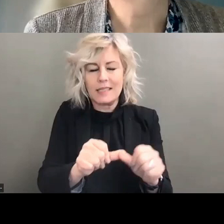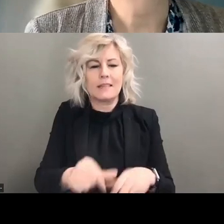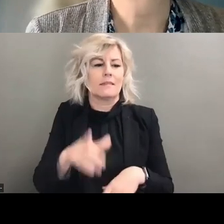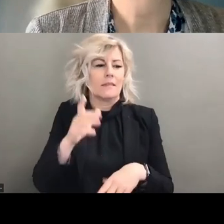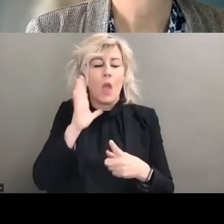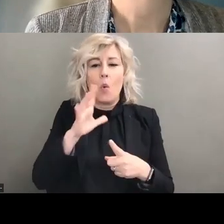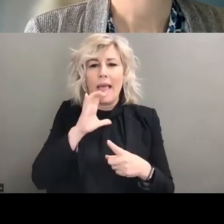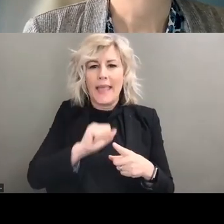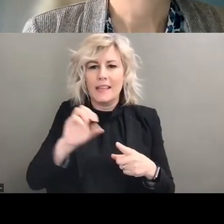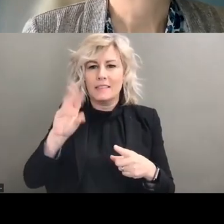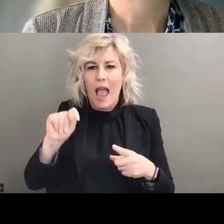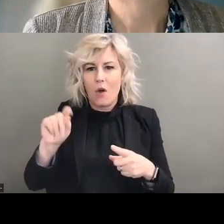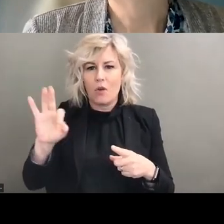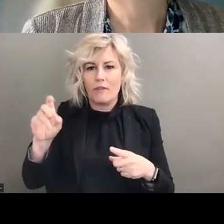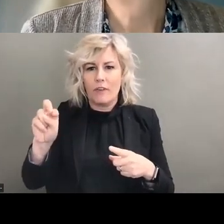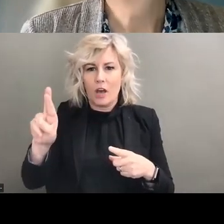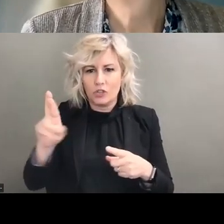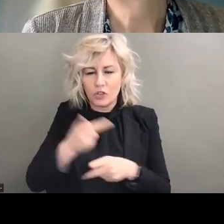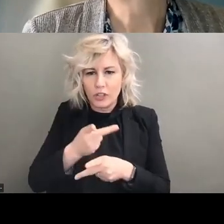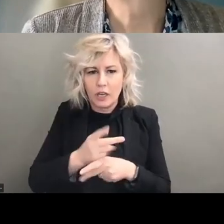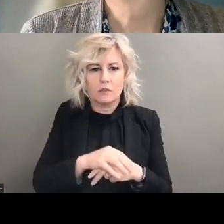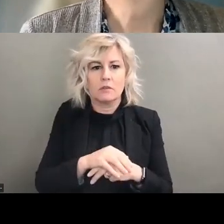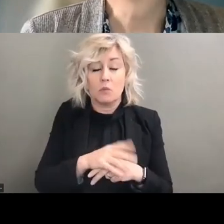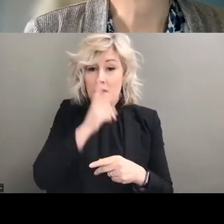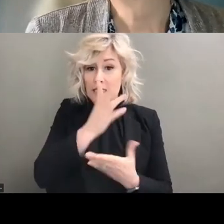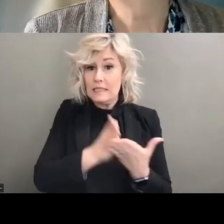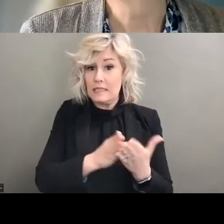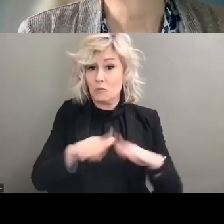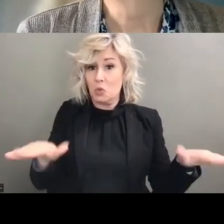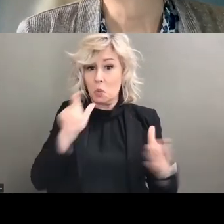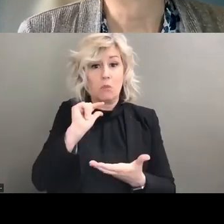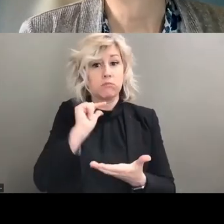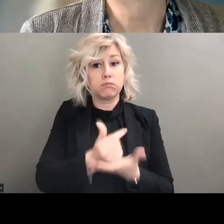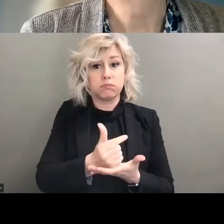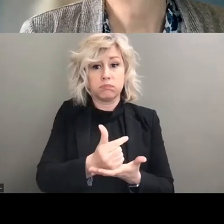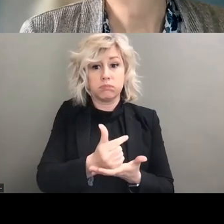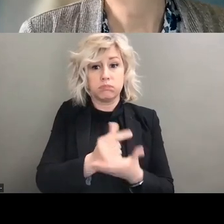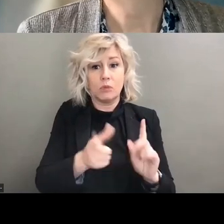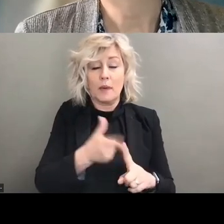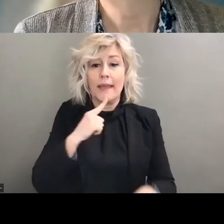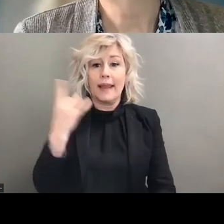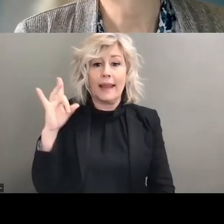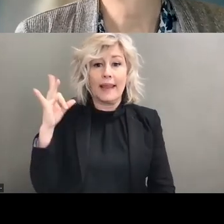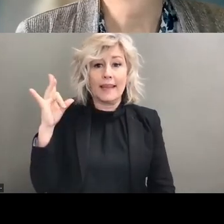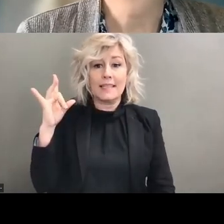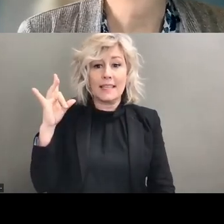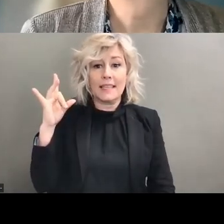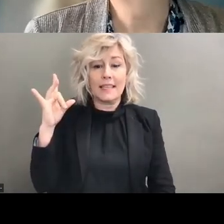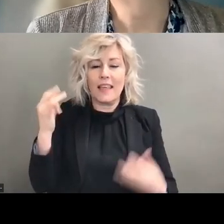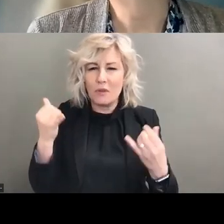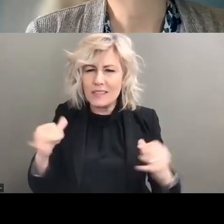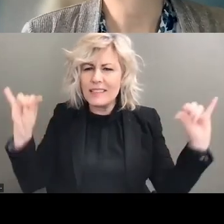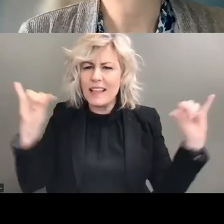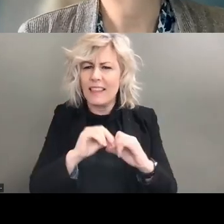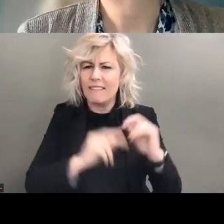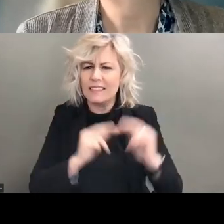foster care. We've seen some children who graduated when they were 18 and they're still in a facility